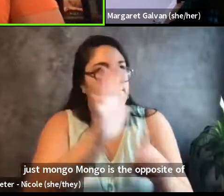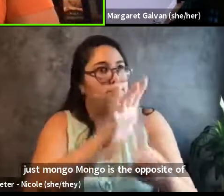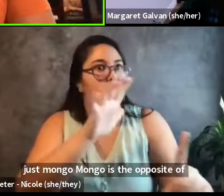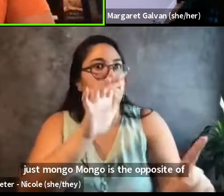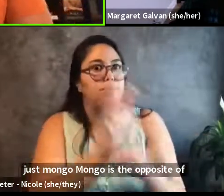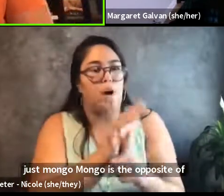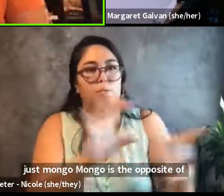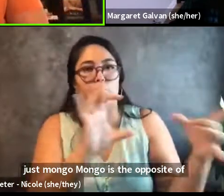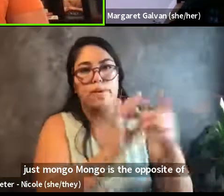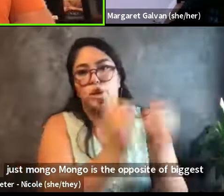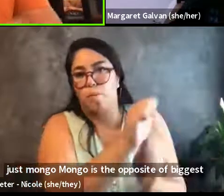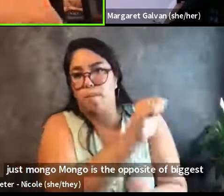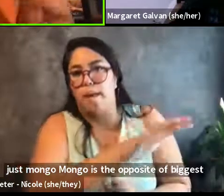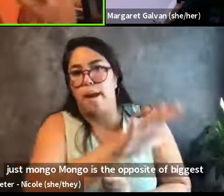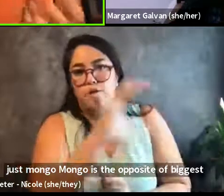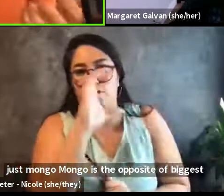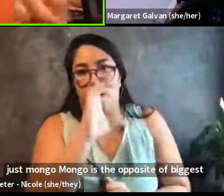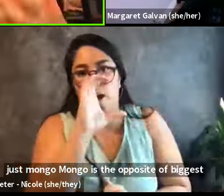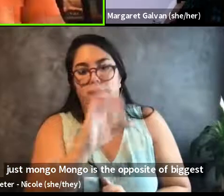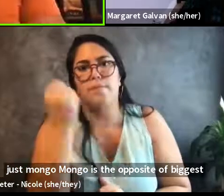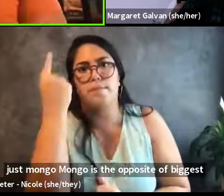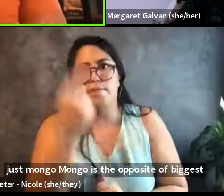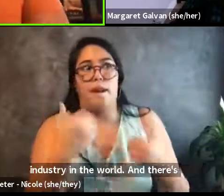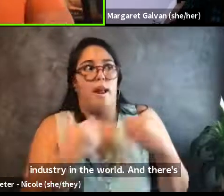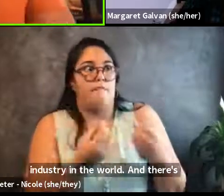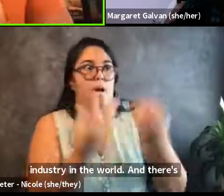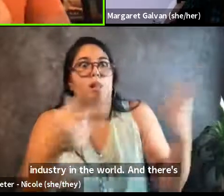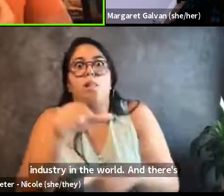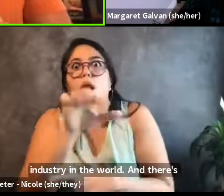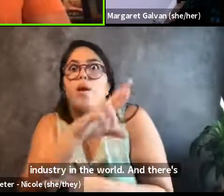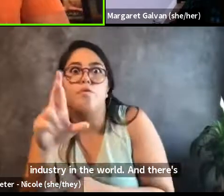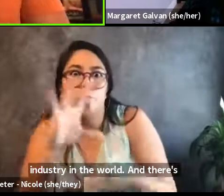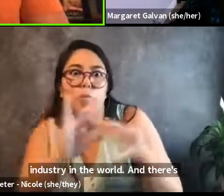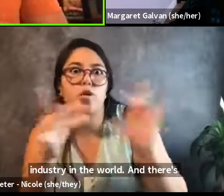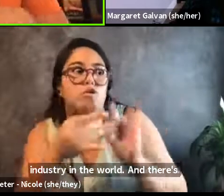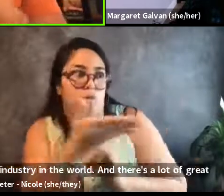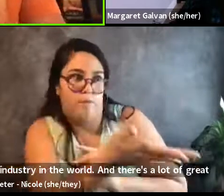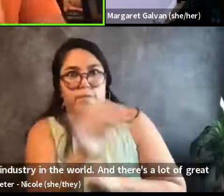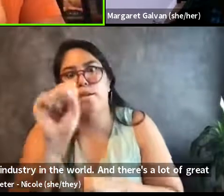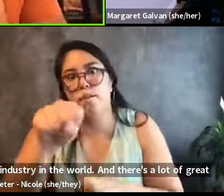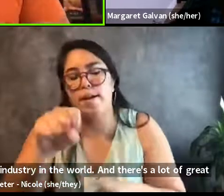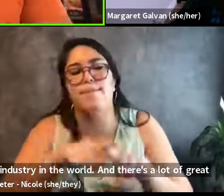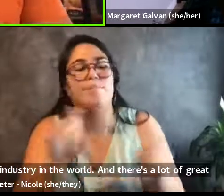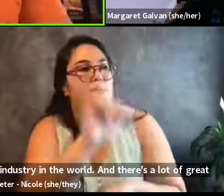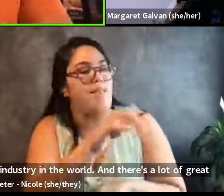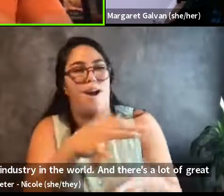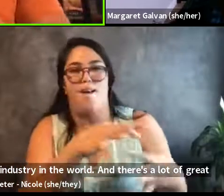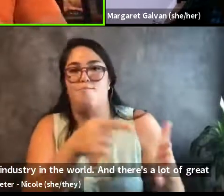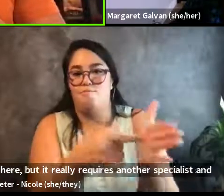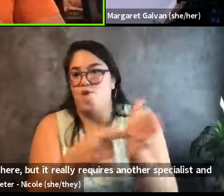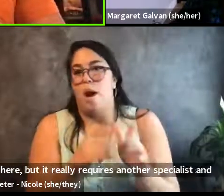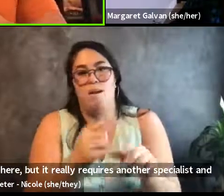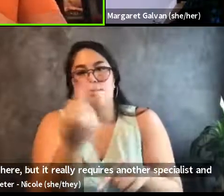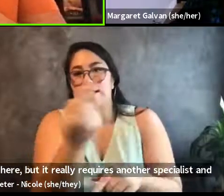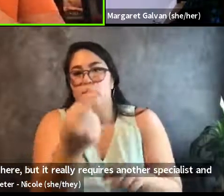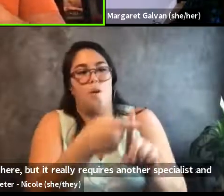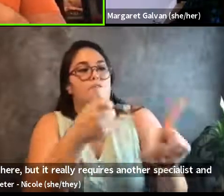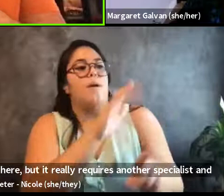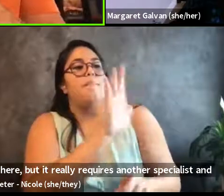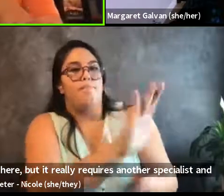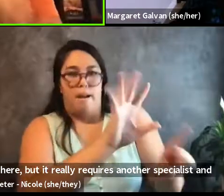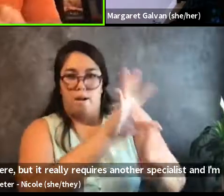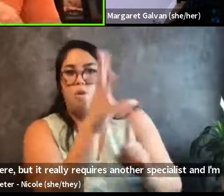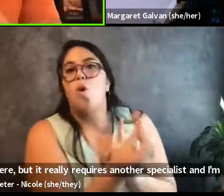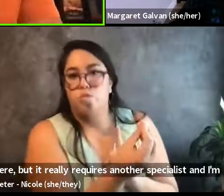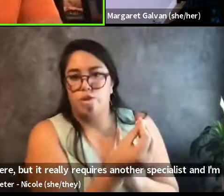in the world. And there's a lot of queer content there, but it really requires another specialist. And I'm not that specialist and it has an